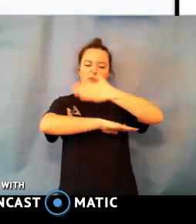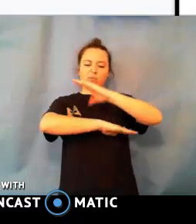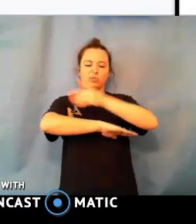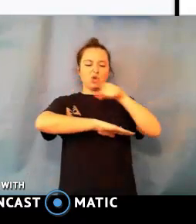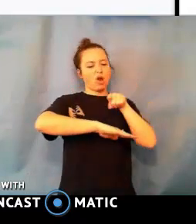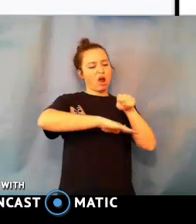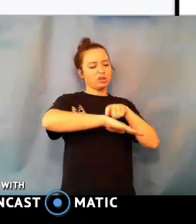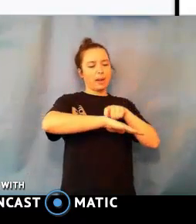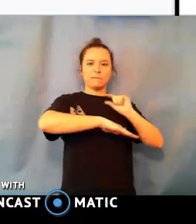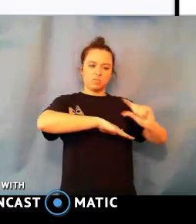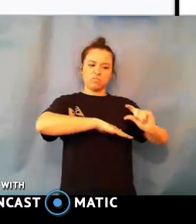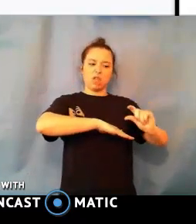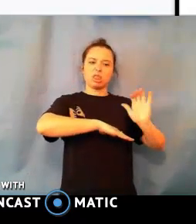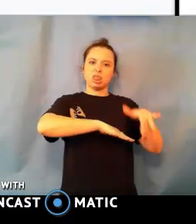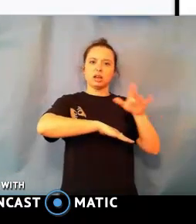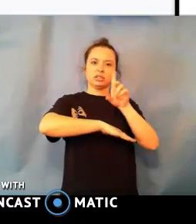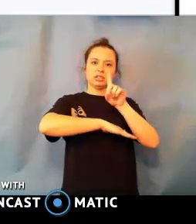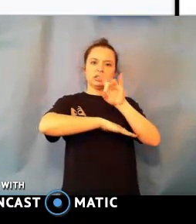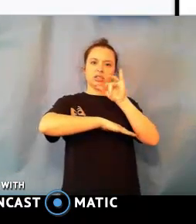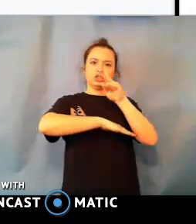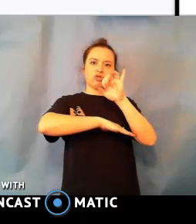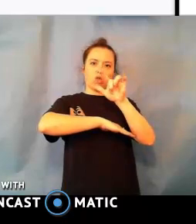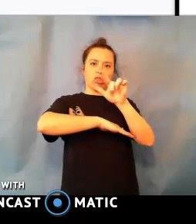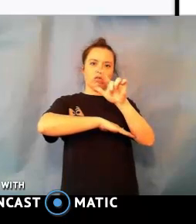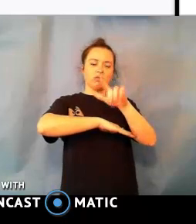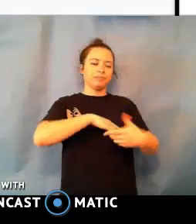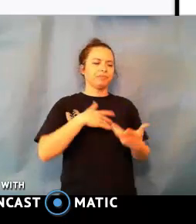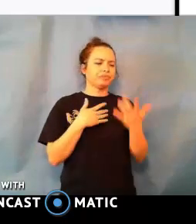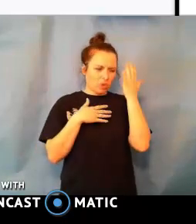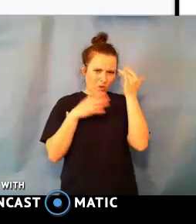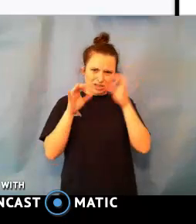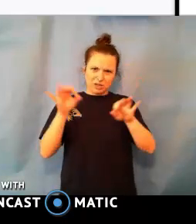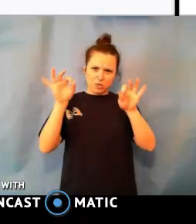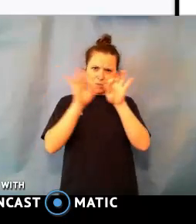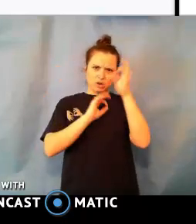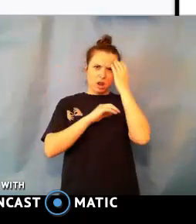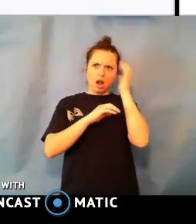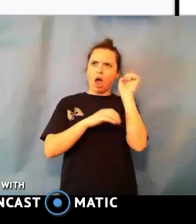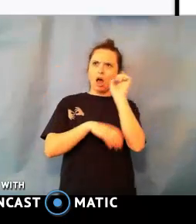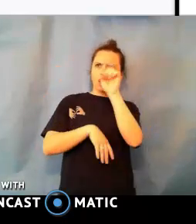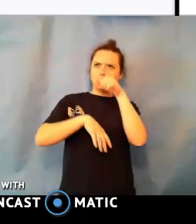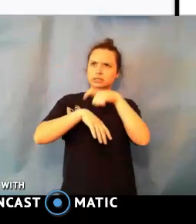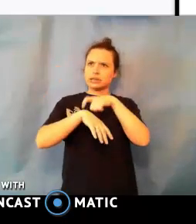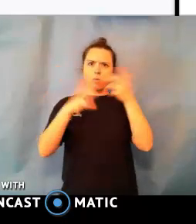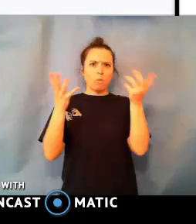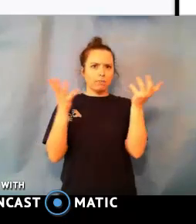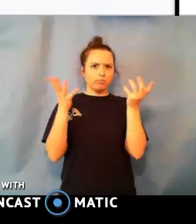that we see what time it is. So why is it important for us to tell time?